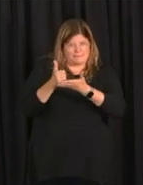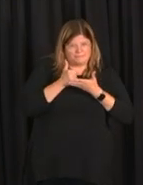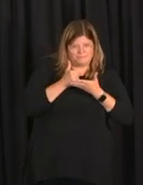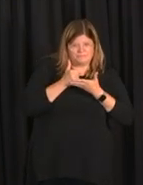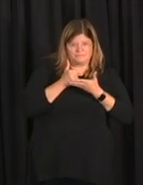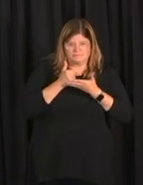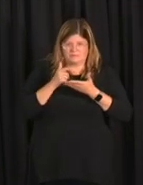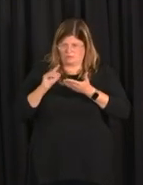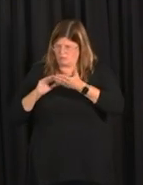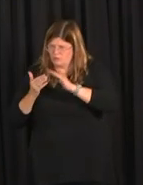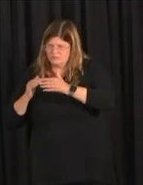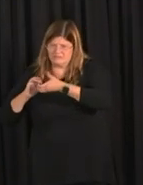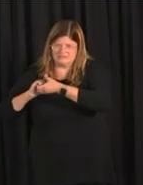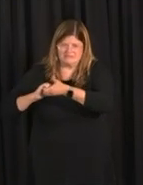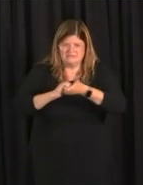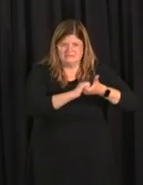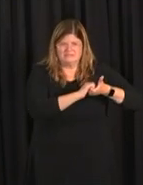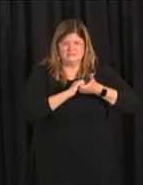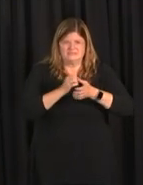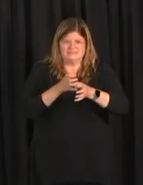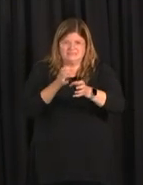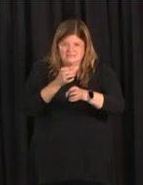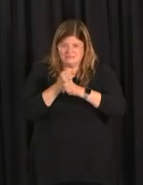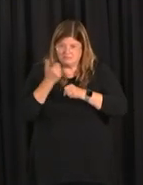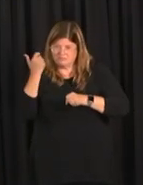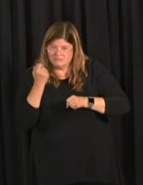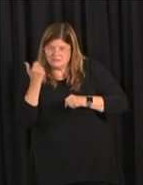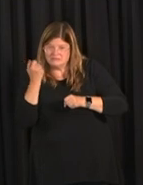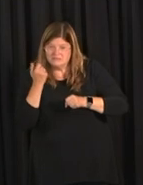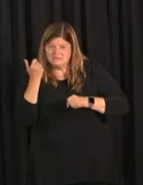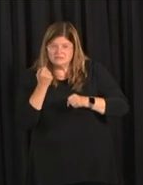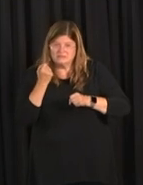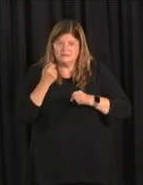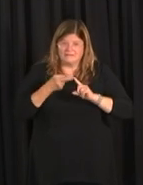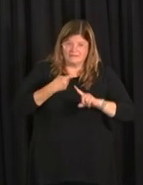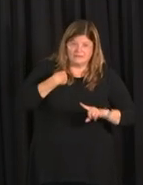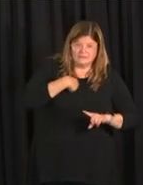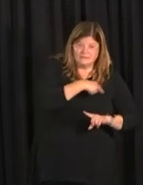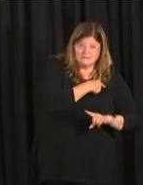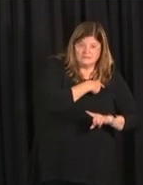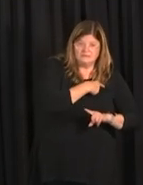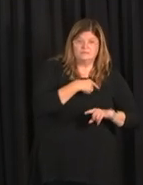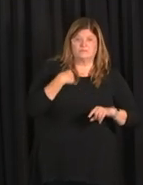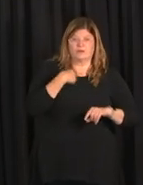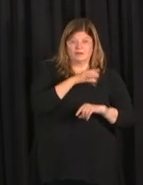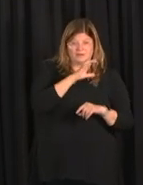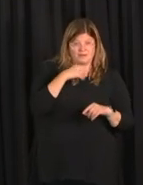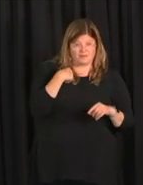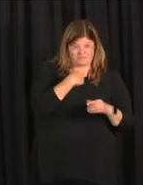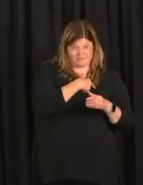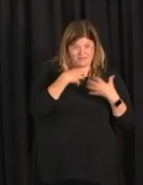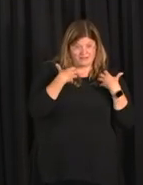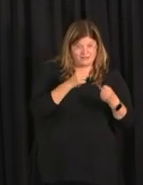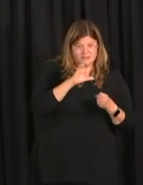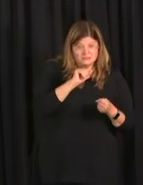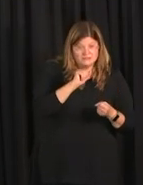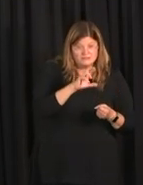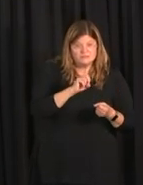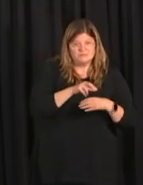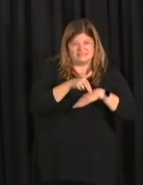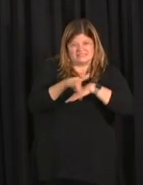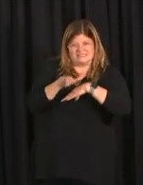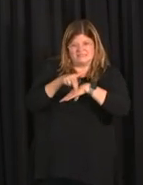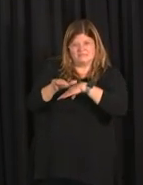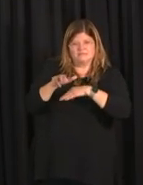inform our community partners who have received grant funding from us and the healthcare provider community that